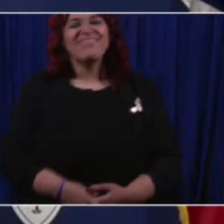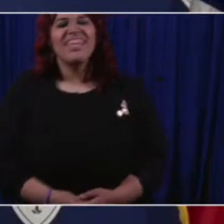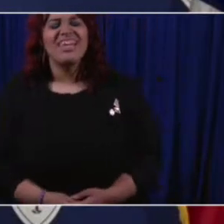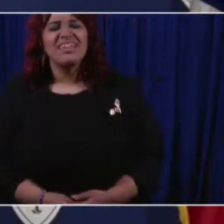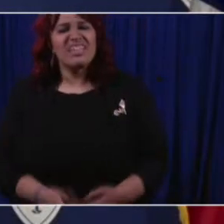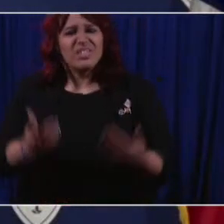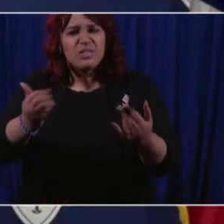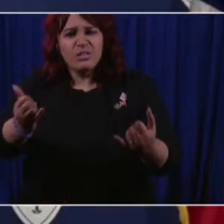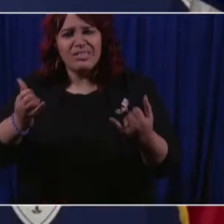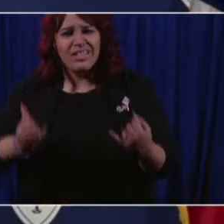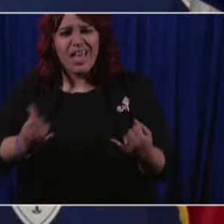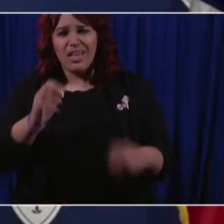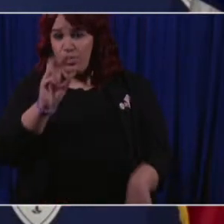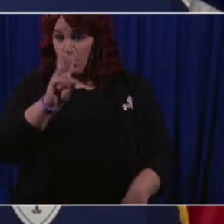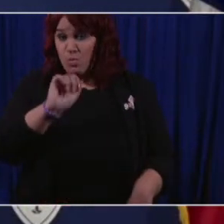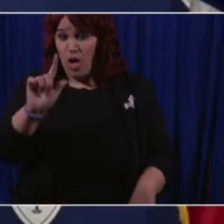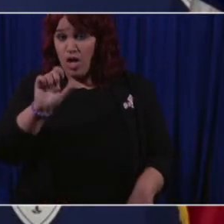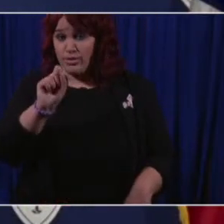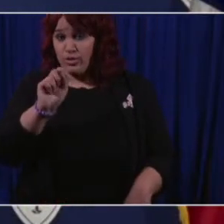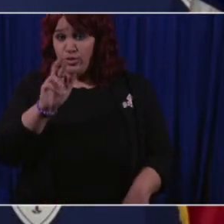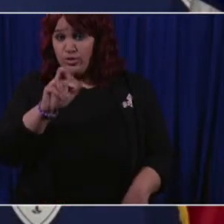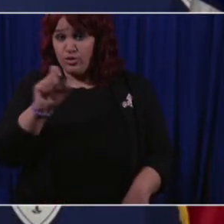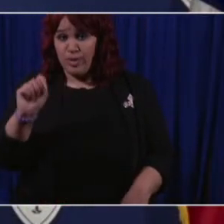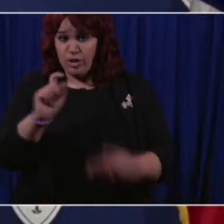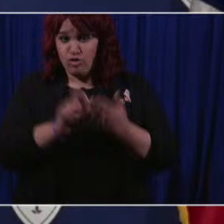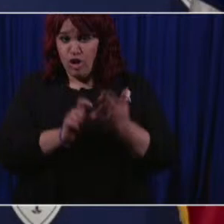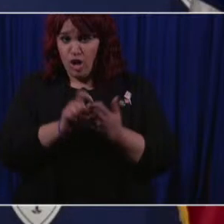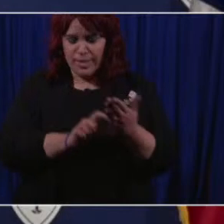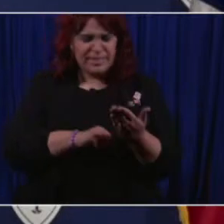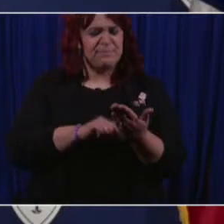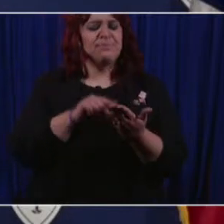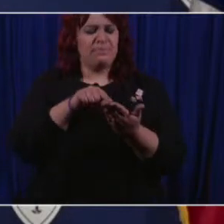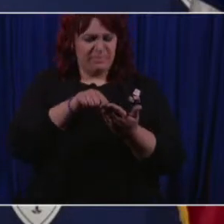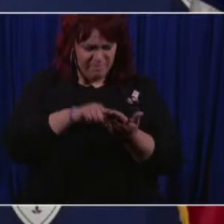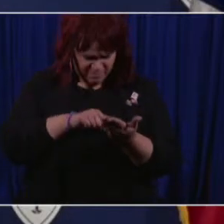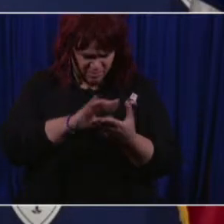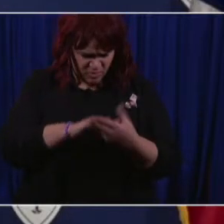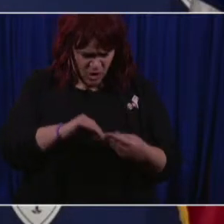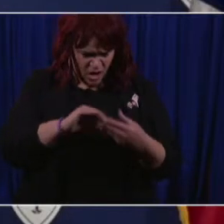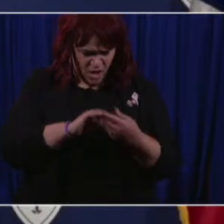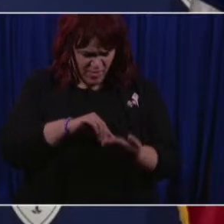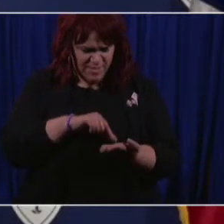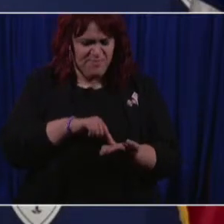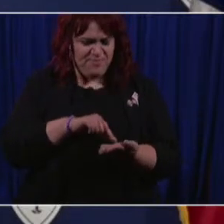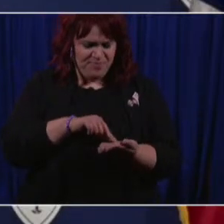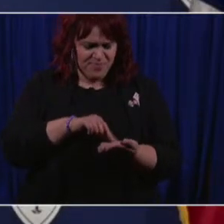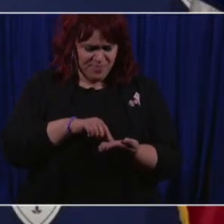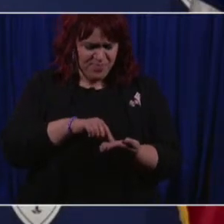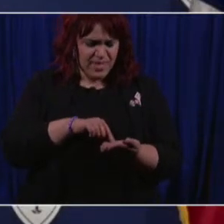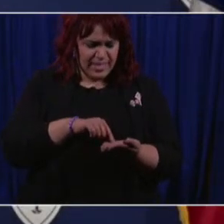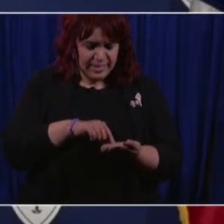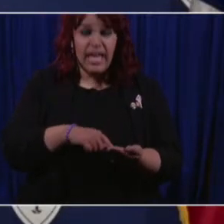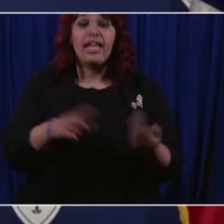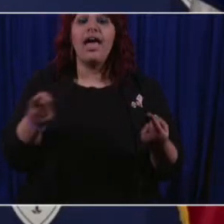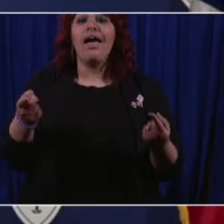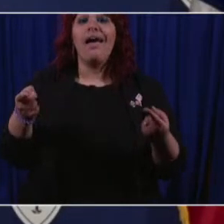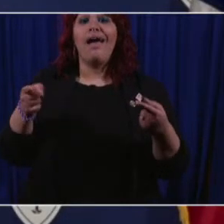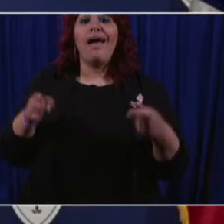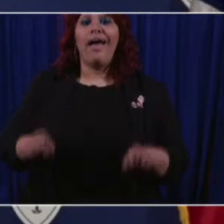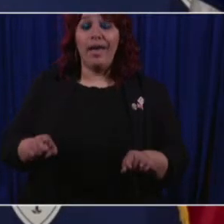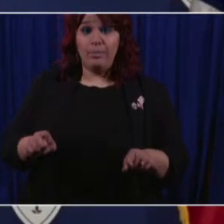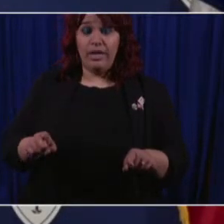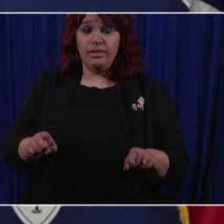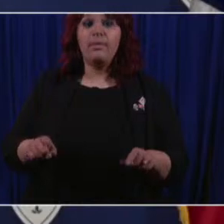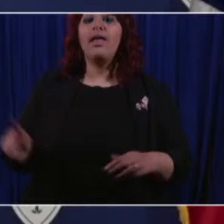Journal, there was a story about people who are getting breakthrough cases of COVID. That